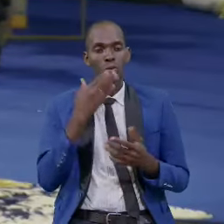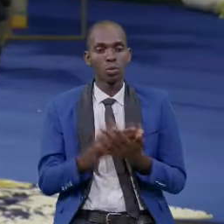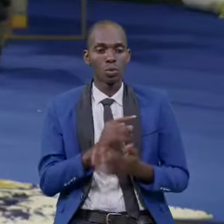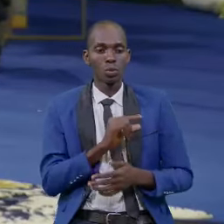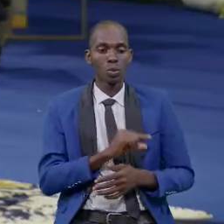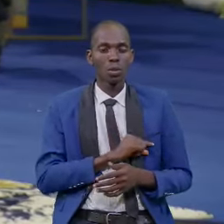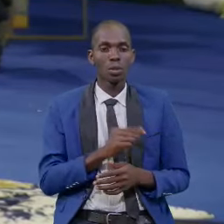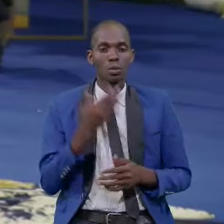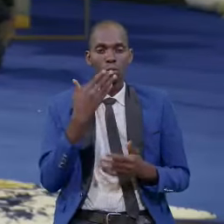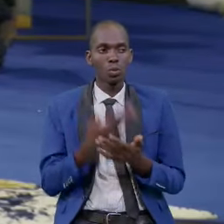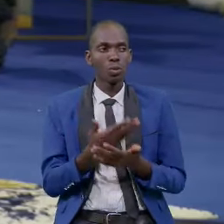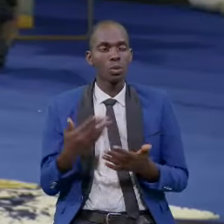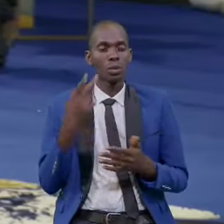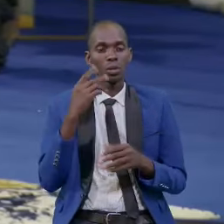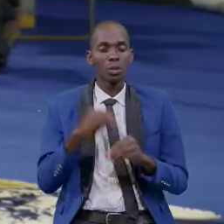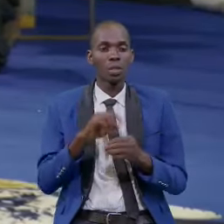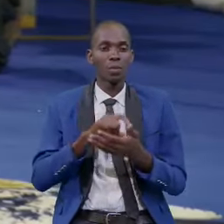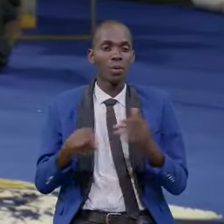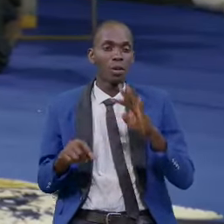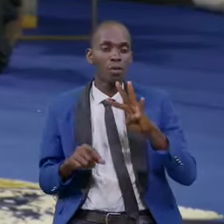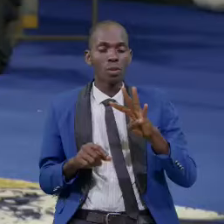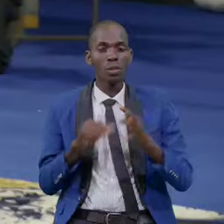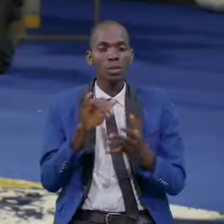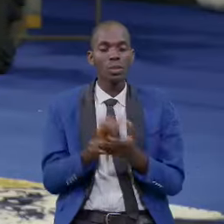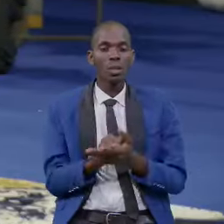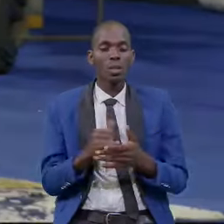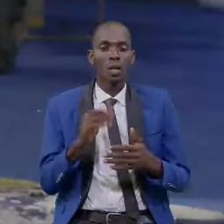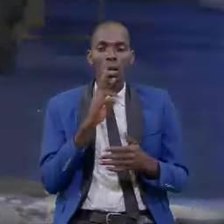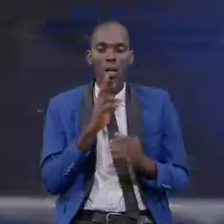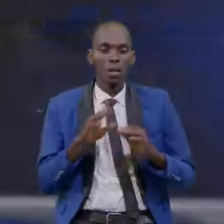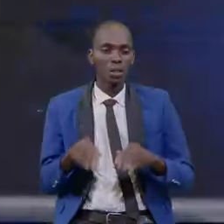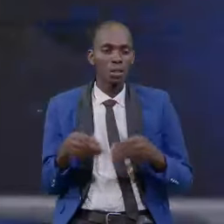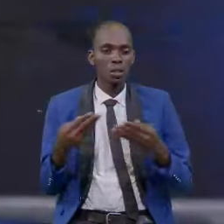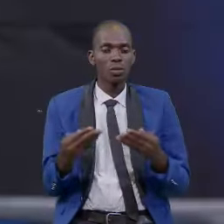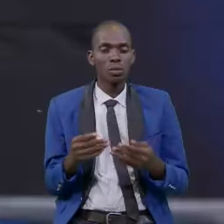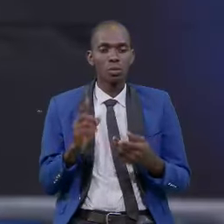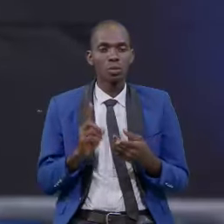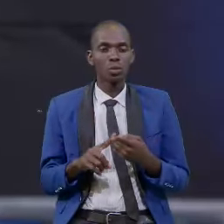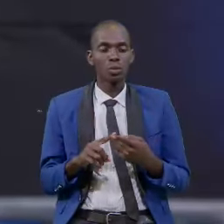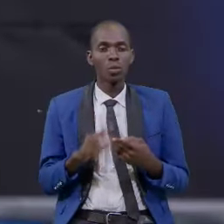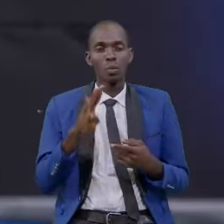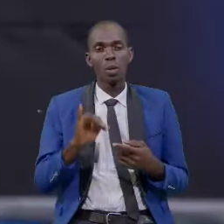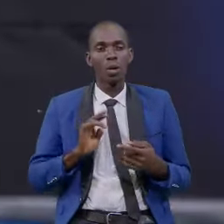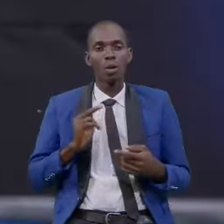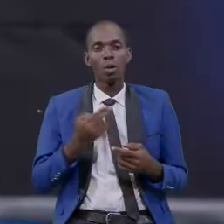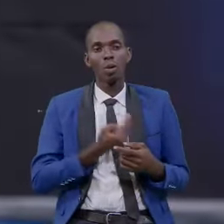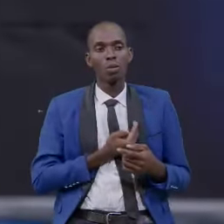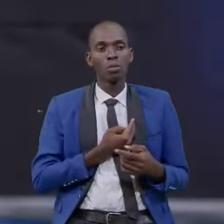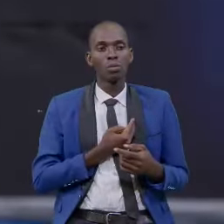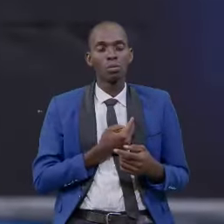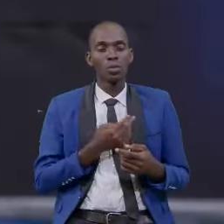4 it says, whereby are given unto us exceeding great and